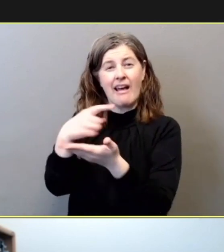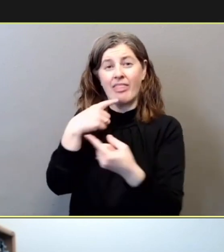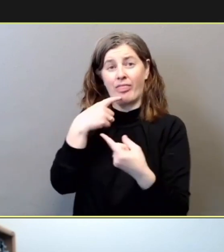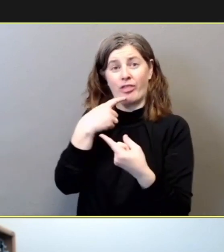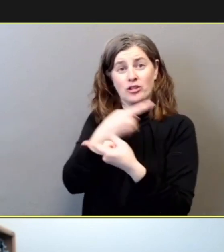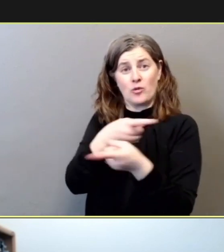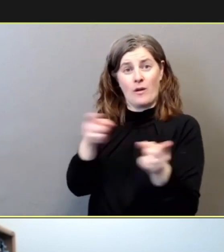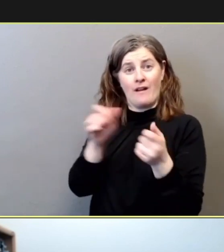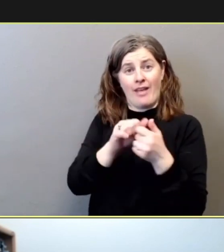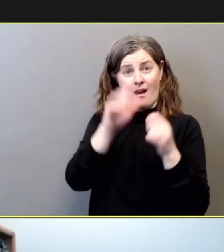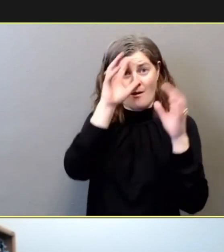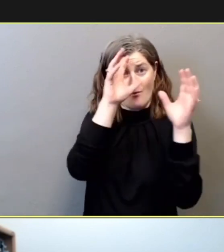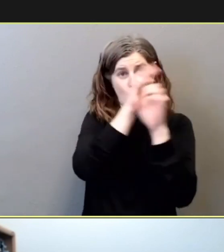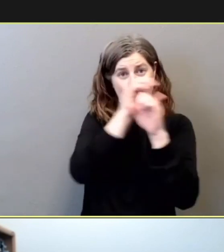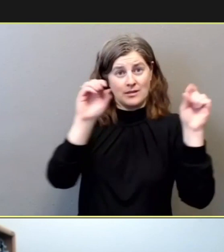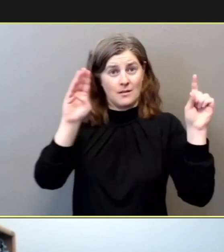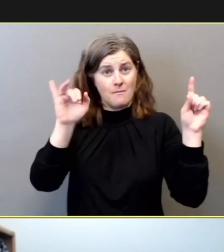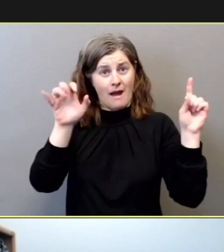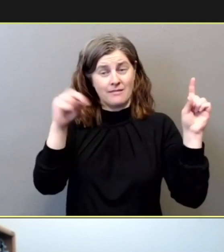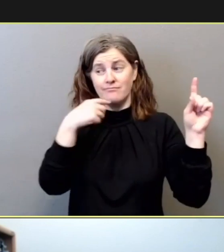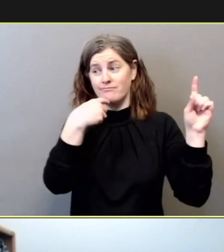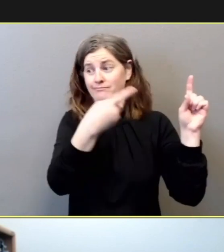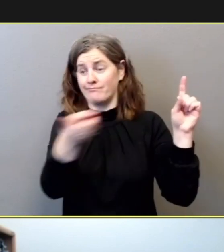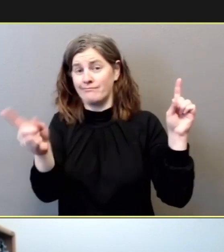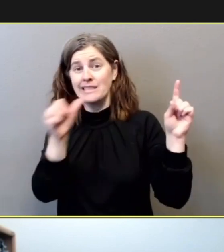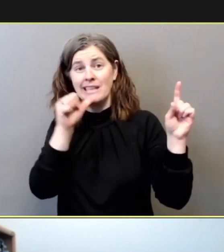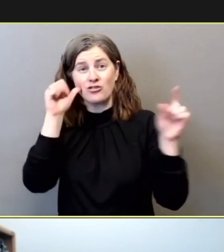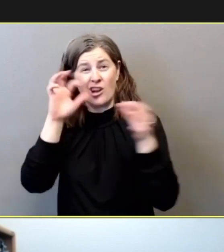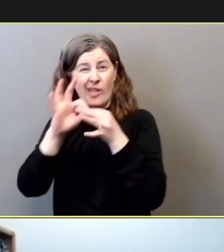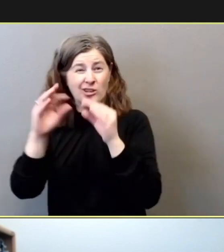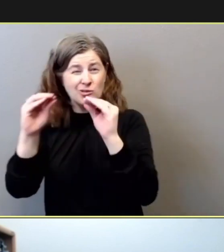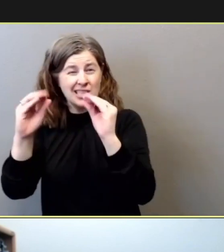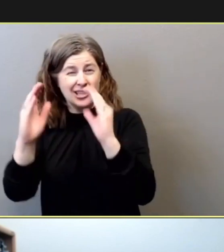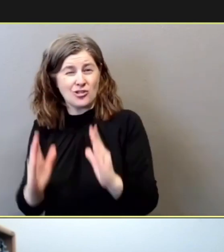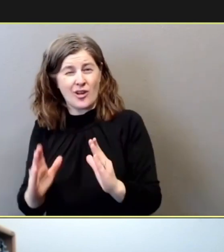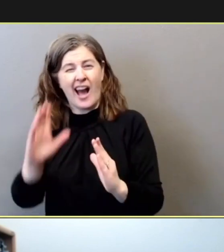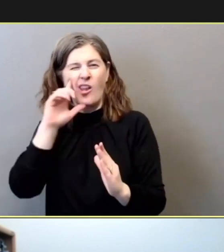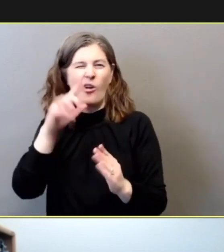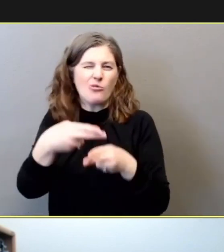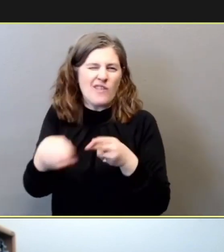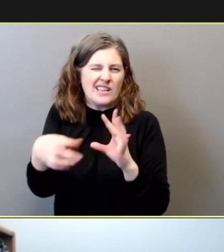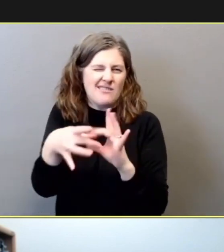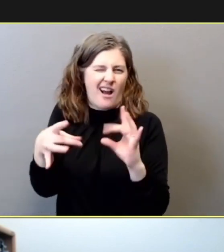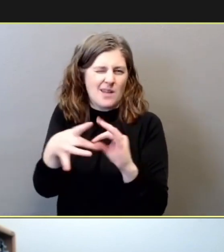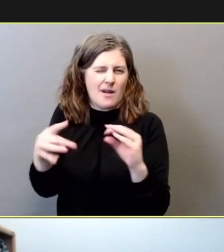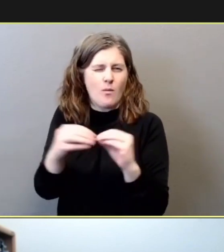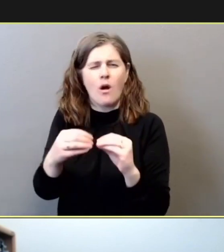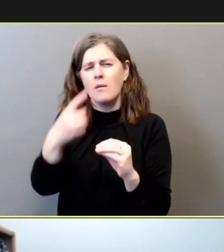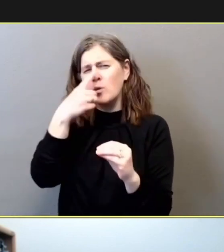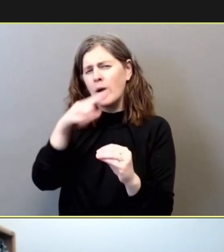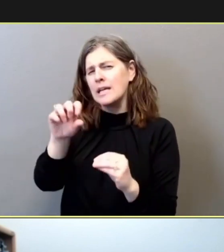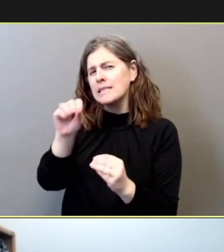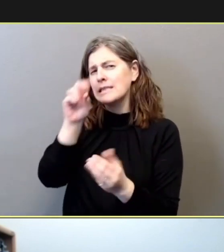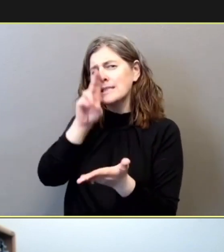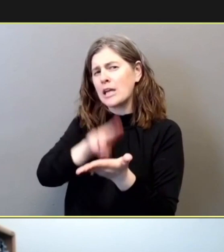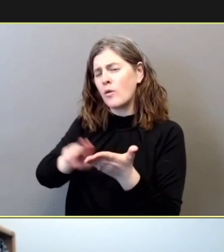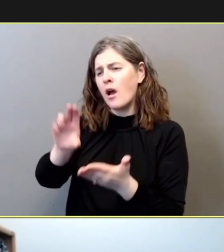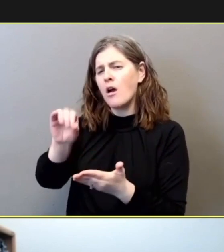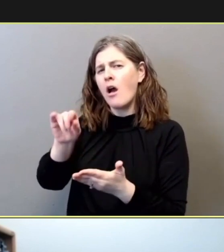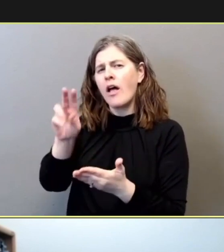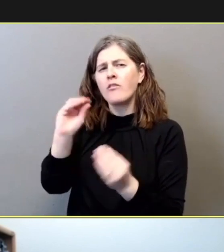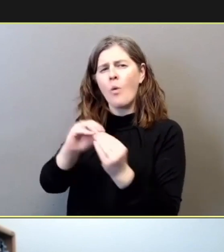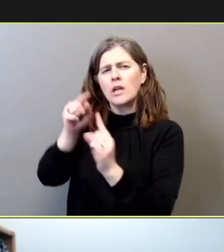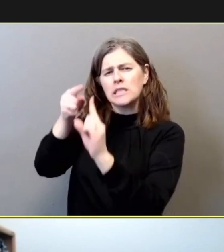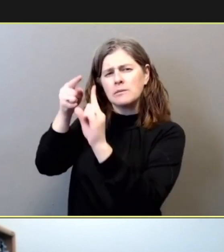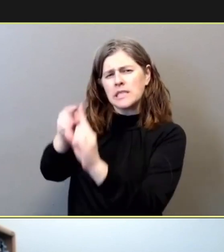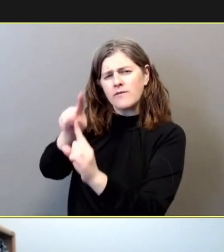that President Biden gave yesterday about teachers. I know that you went over that already. Secretary Collins, I just have some more specific questions about